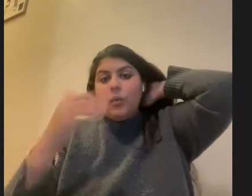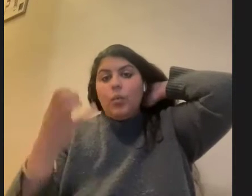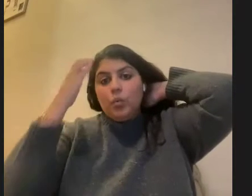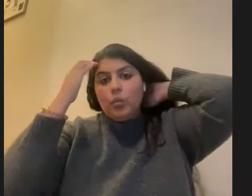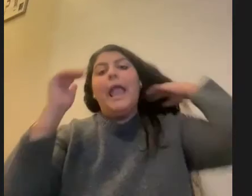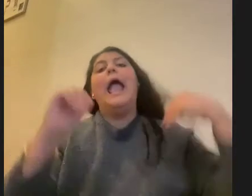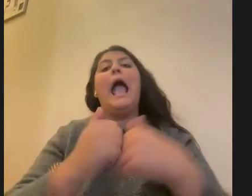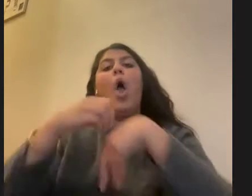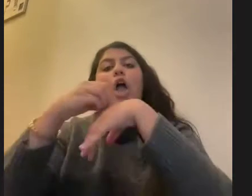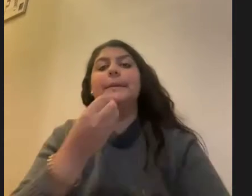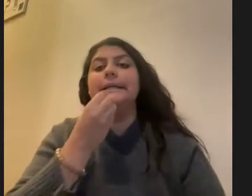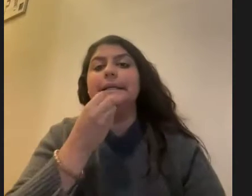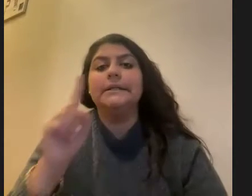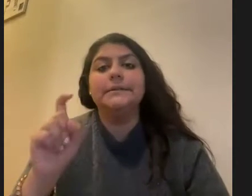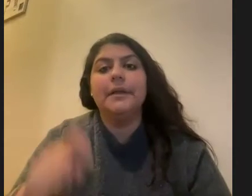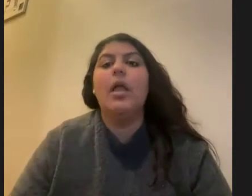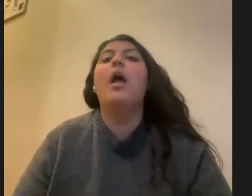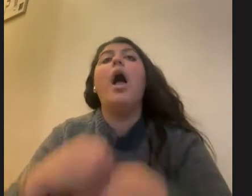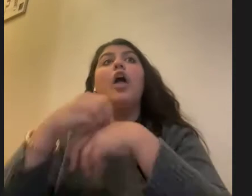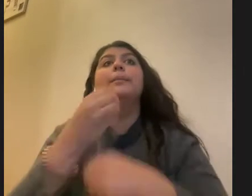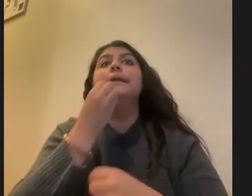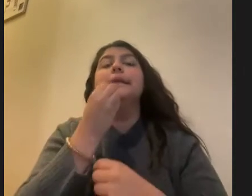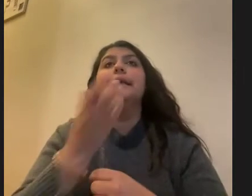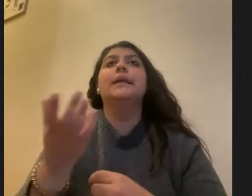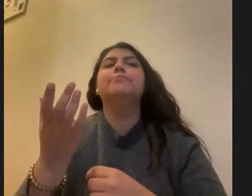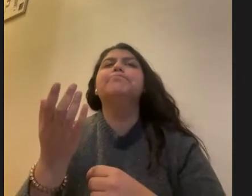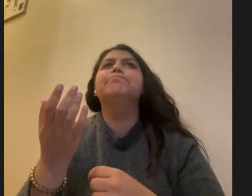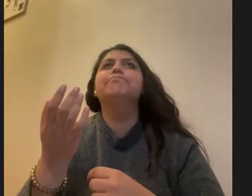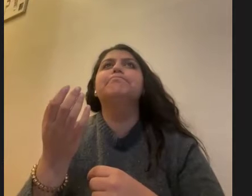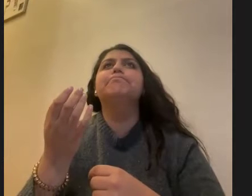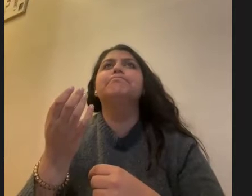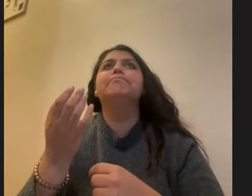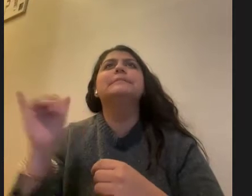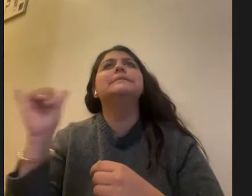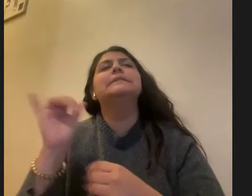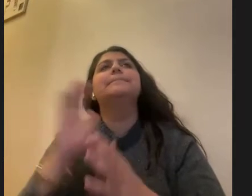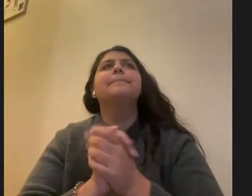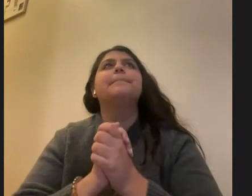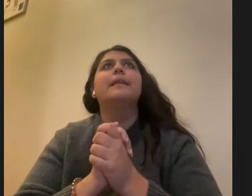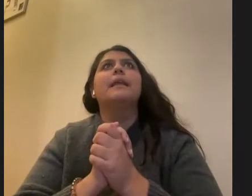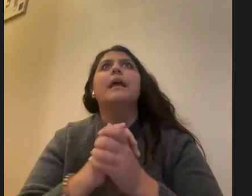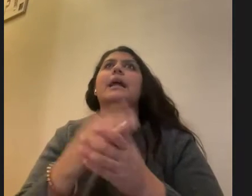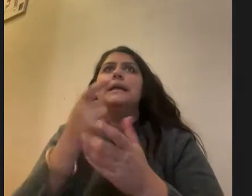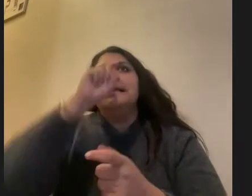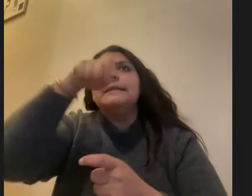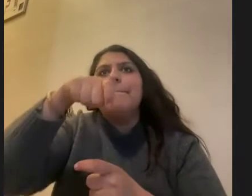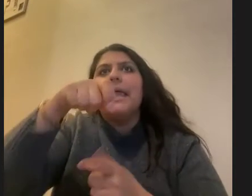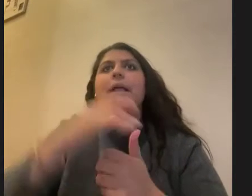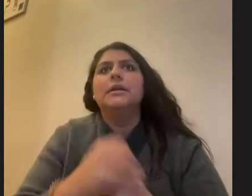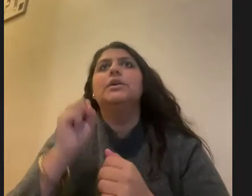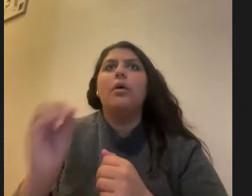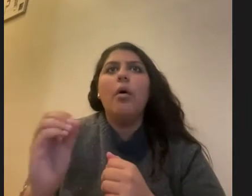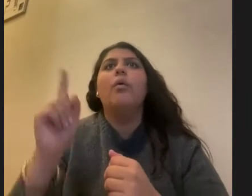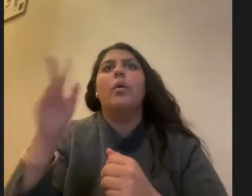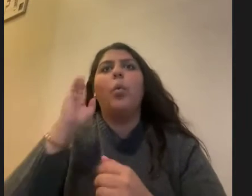eat? Octopuses eat the same. I mean, it's a beak. So they're gonna chew things up with their